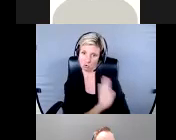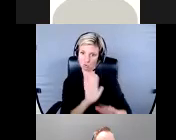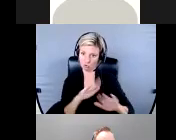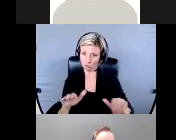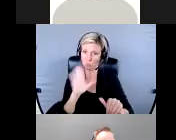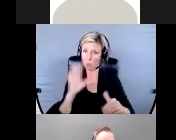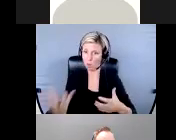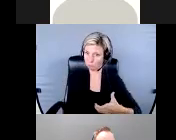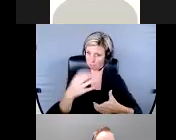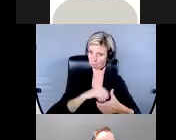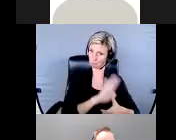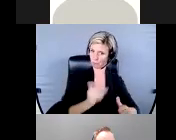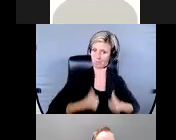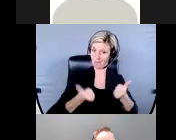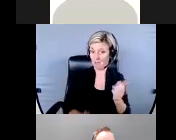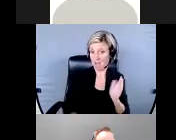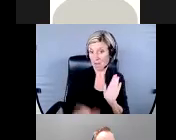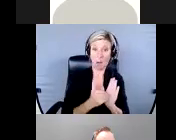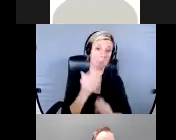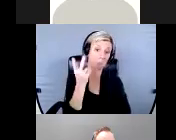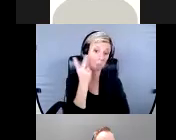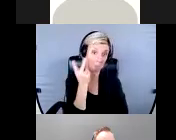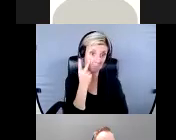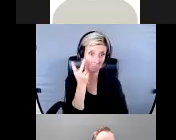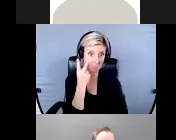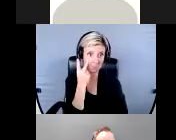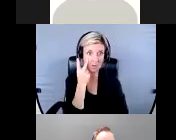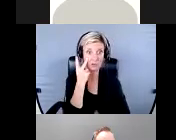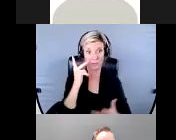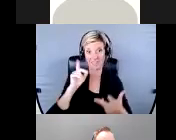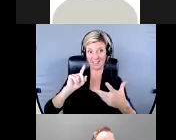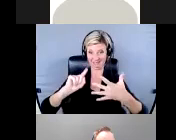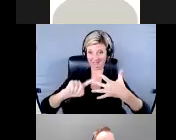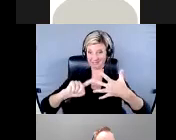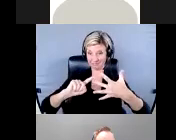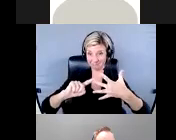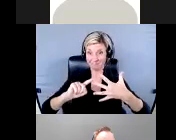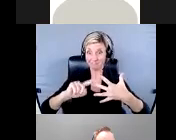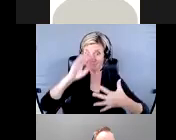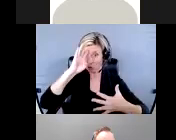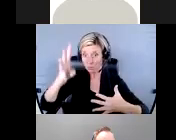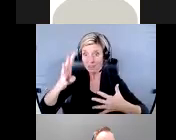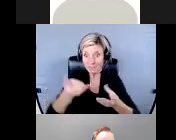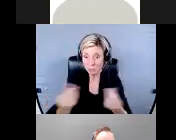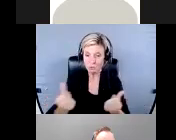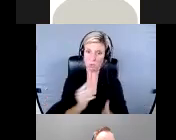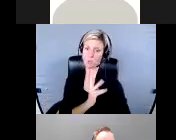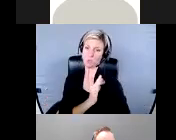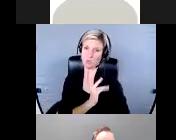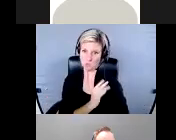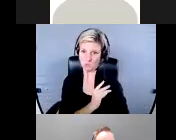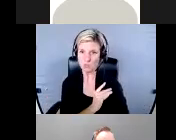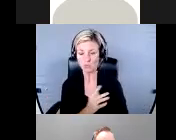them. And so when you think of the creativity, right, we did this through Facebook. And I think Laura had